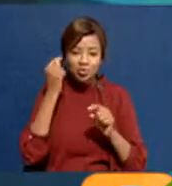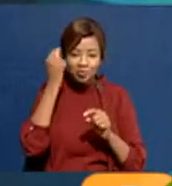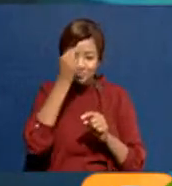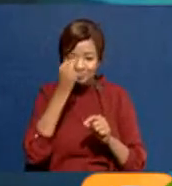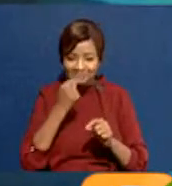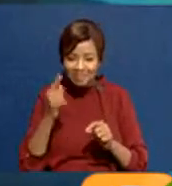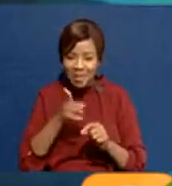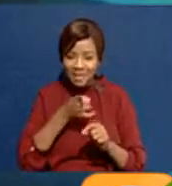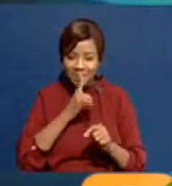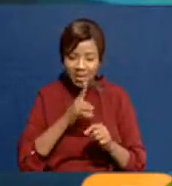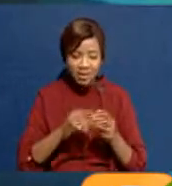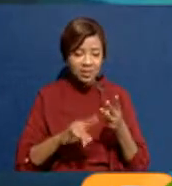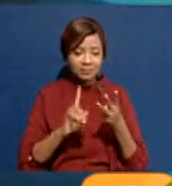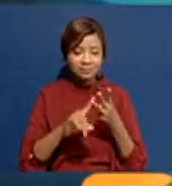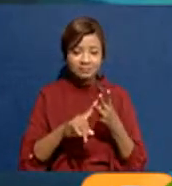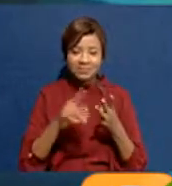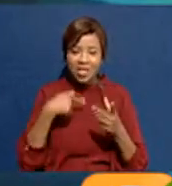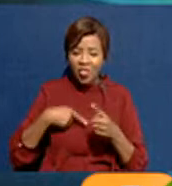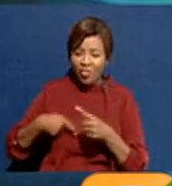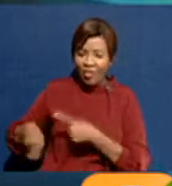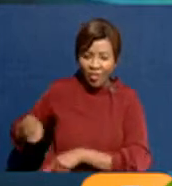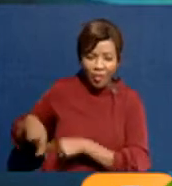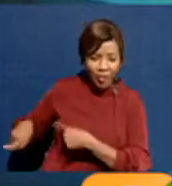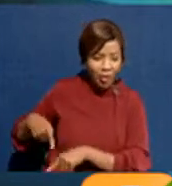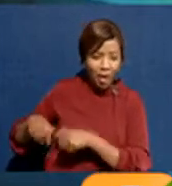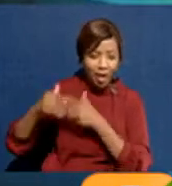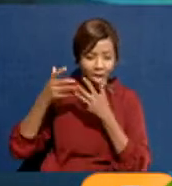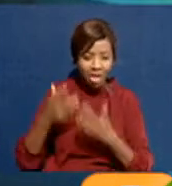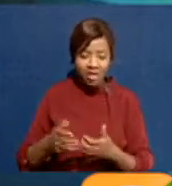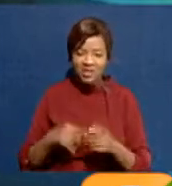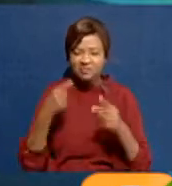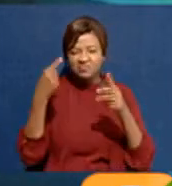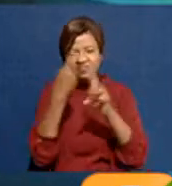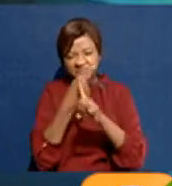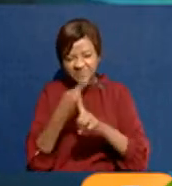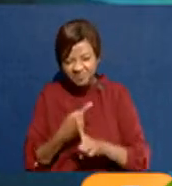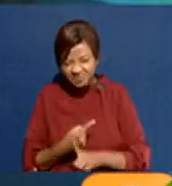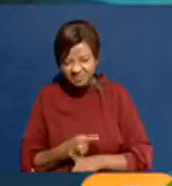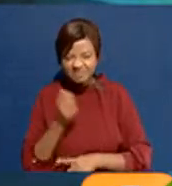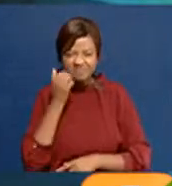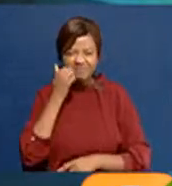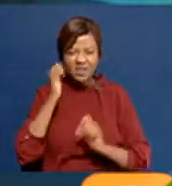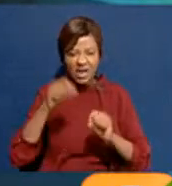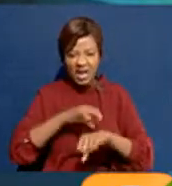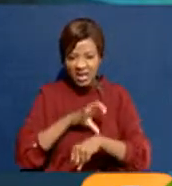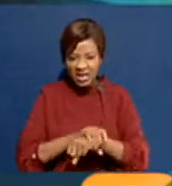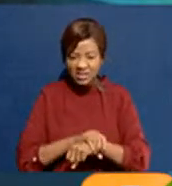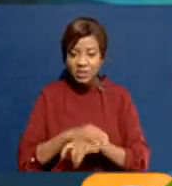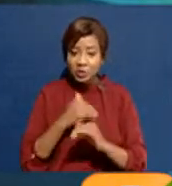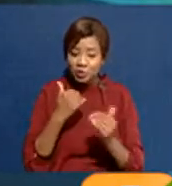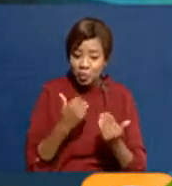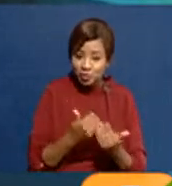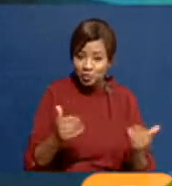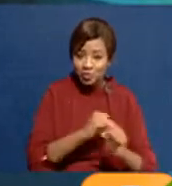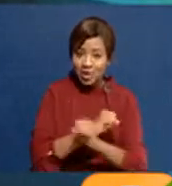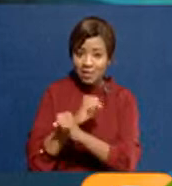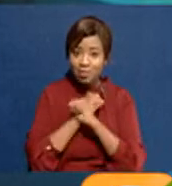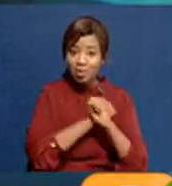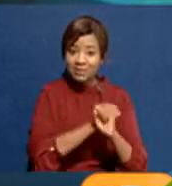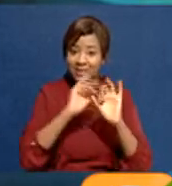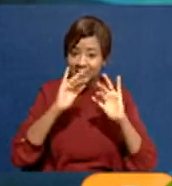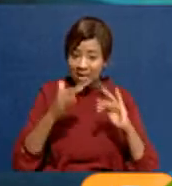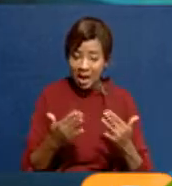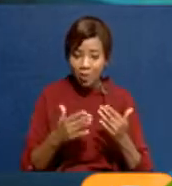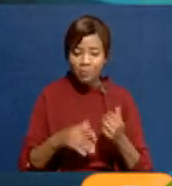others. So in order to give them early protection, that's why we ensure that most of